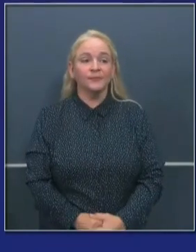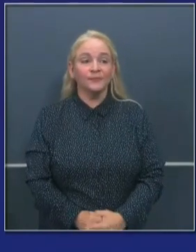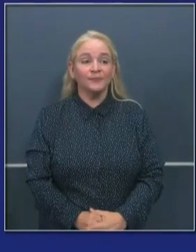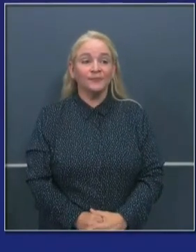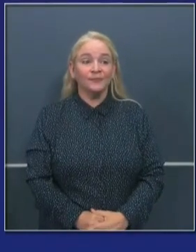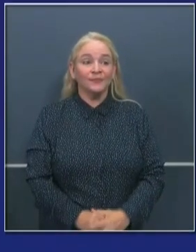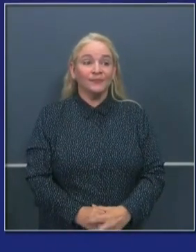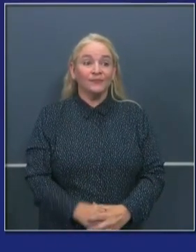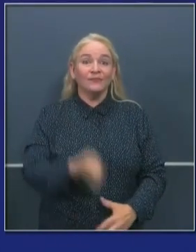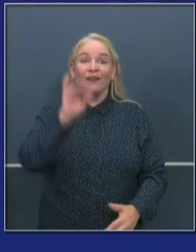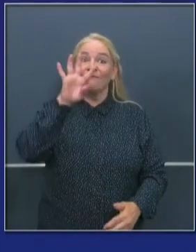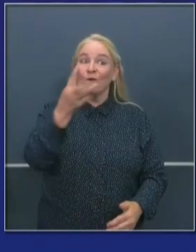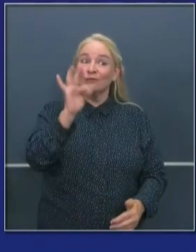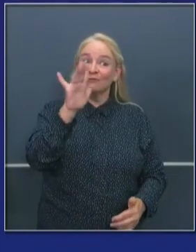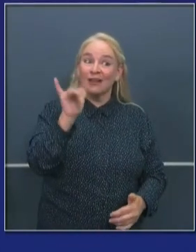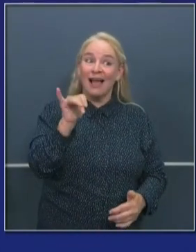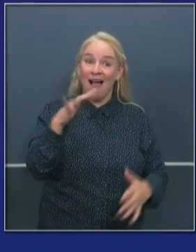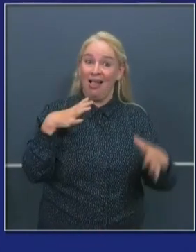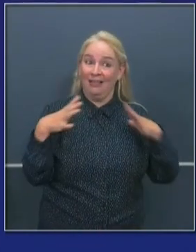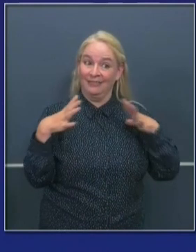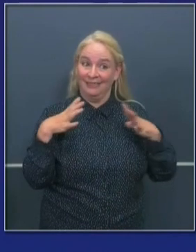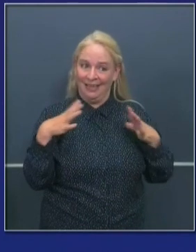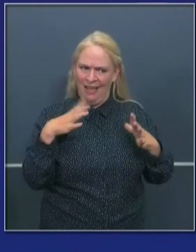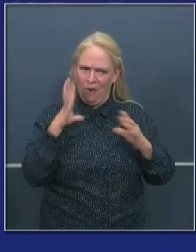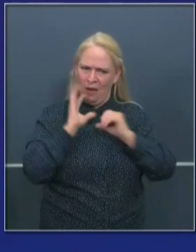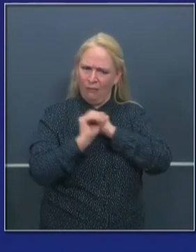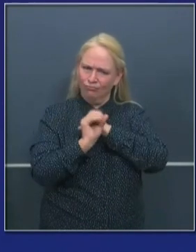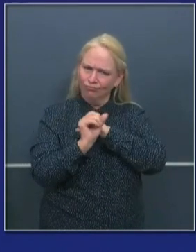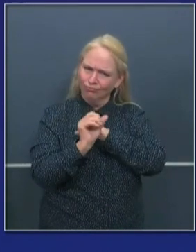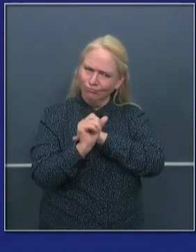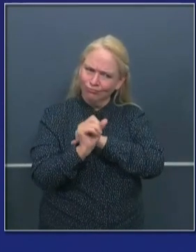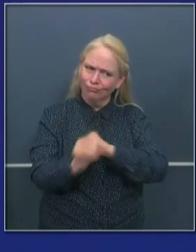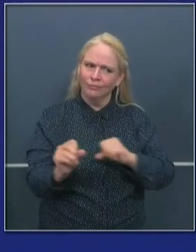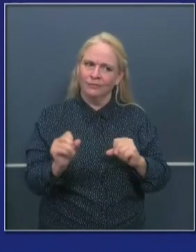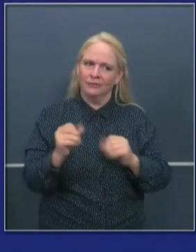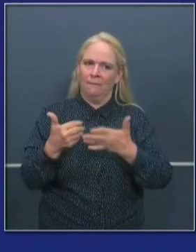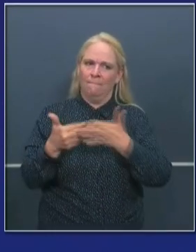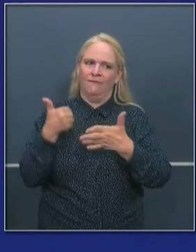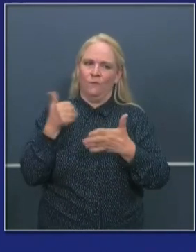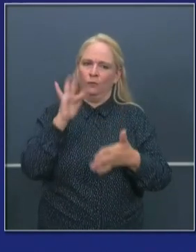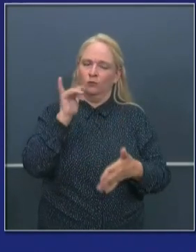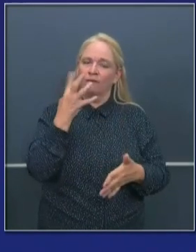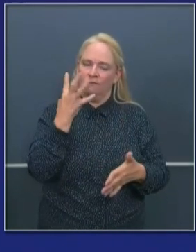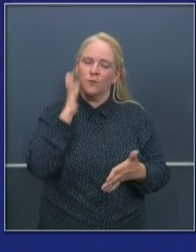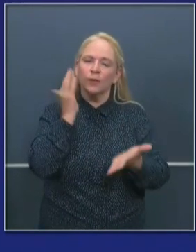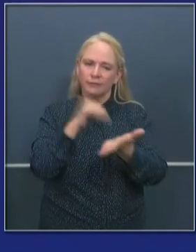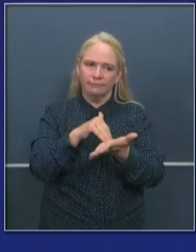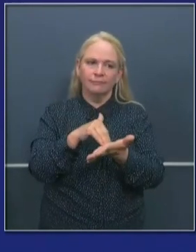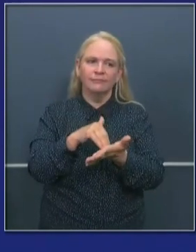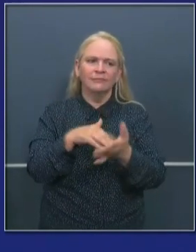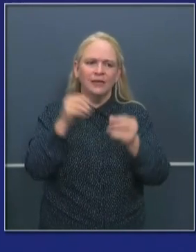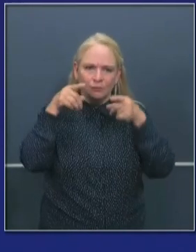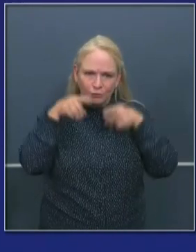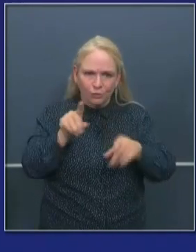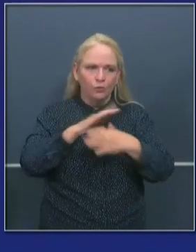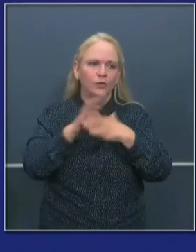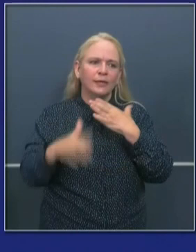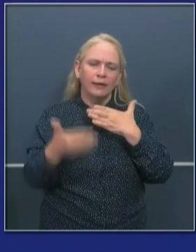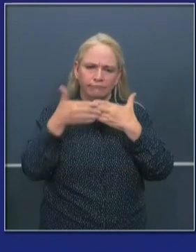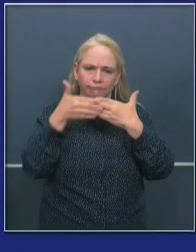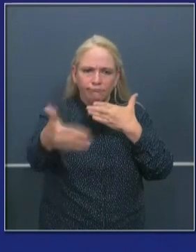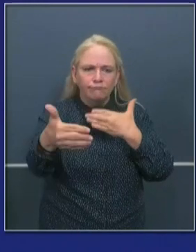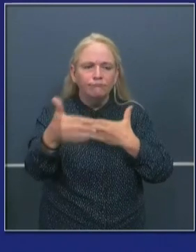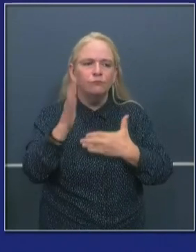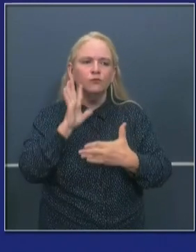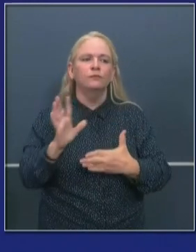4th of July holiday weekend. We want to get this done before the 4th of July holiday weekend and then well beyond until we